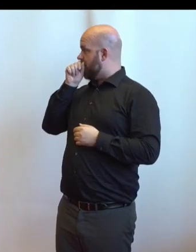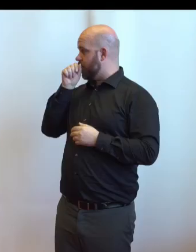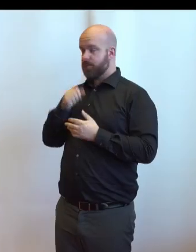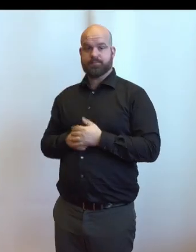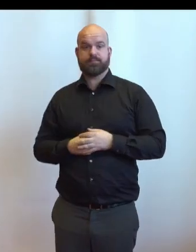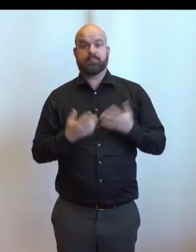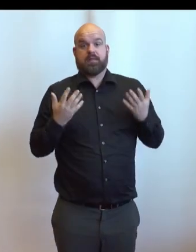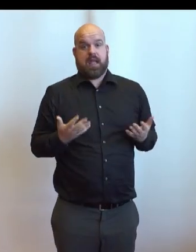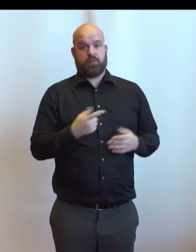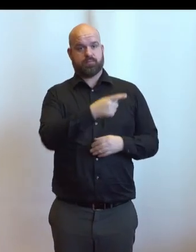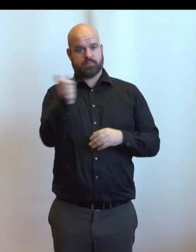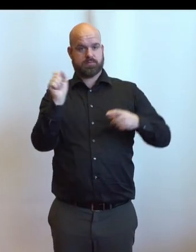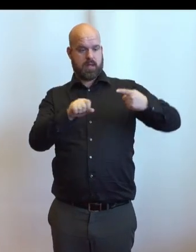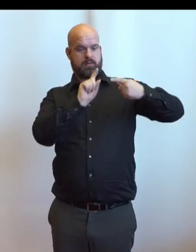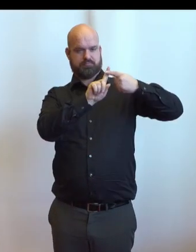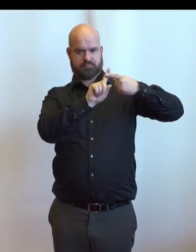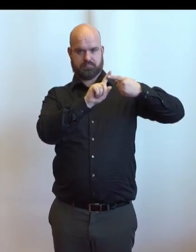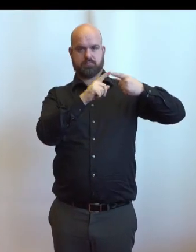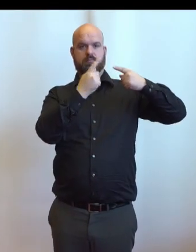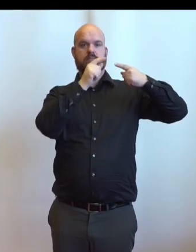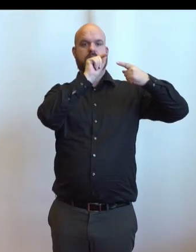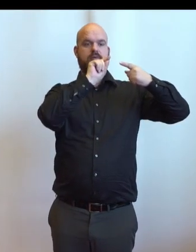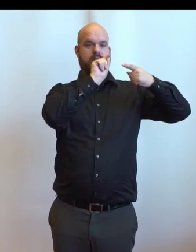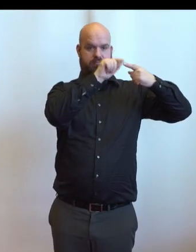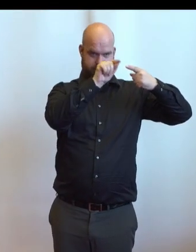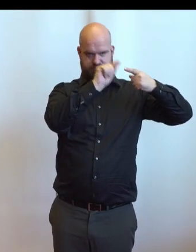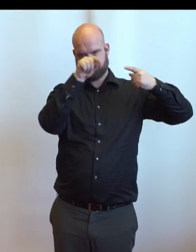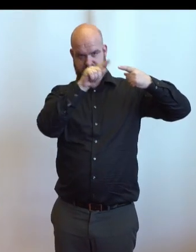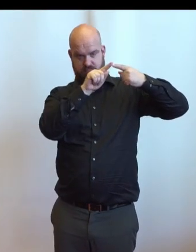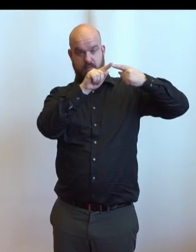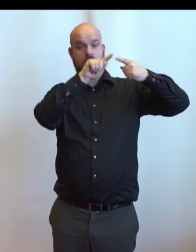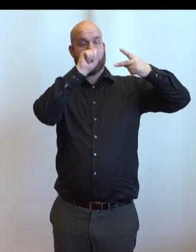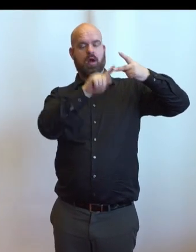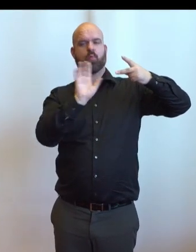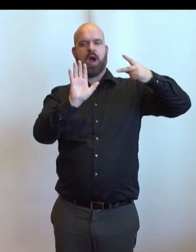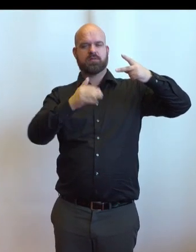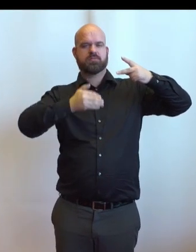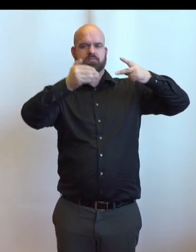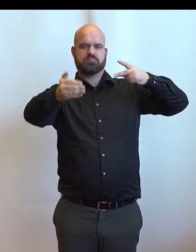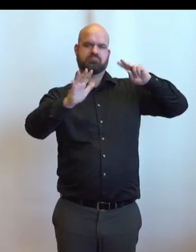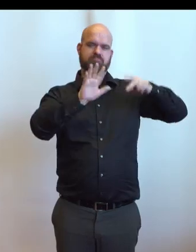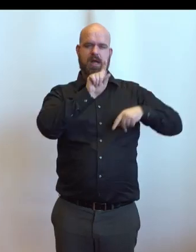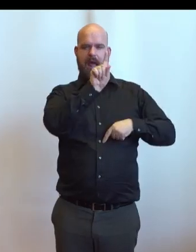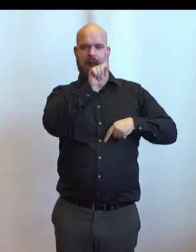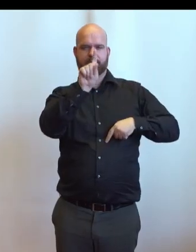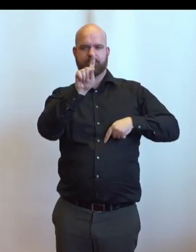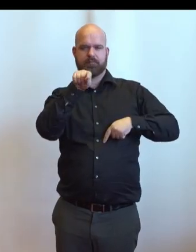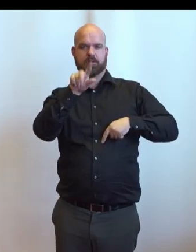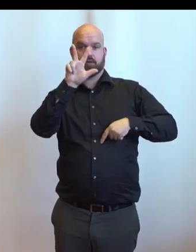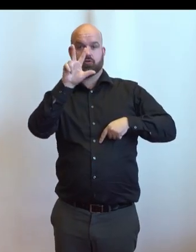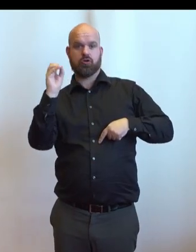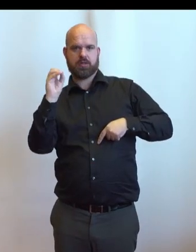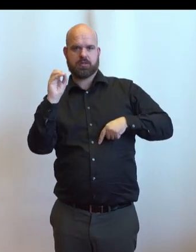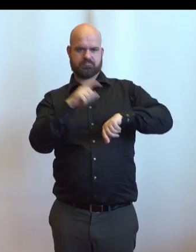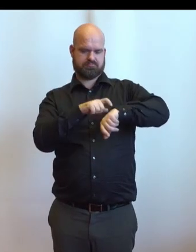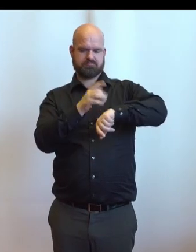11:30. And the other question will come up after 11:30. Felipe, can you show on the screen the Slido question? And you